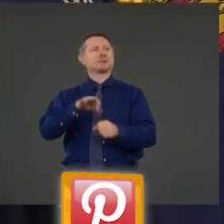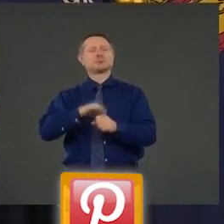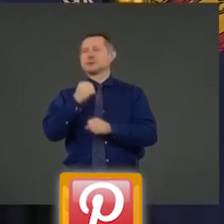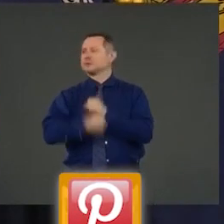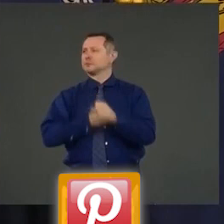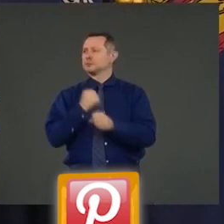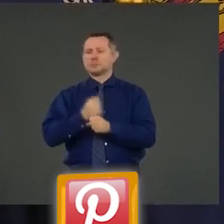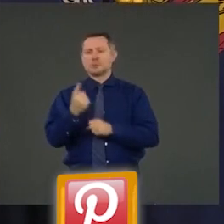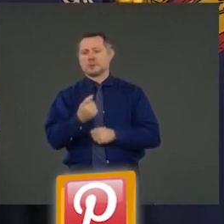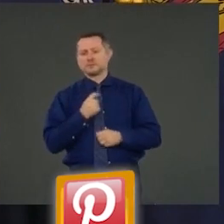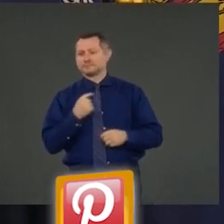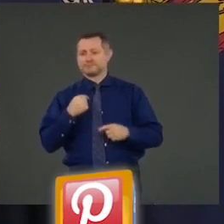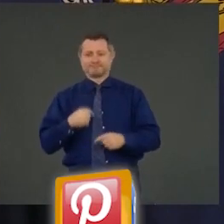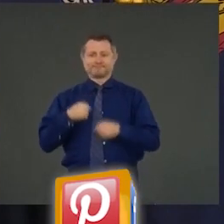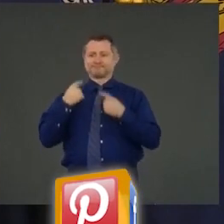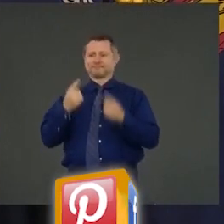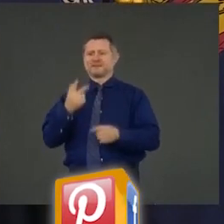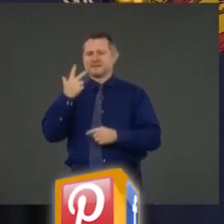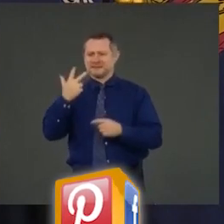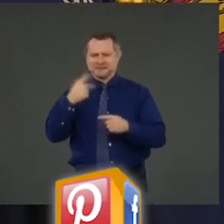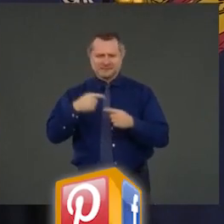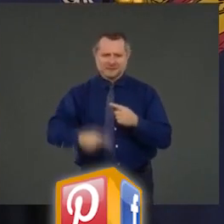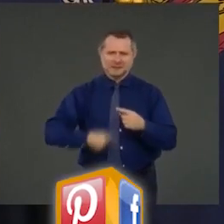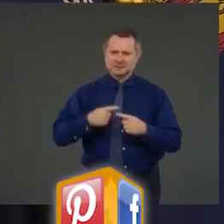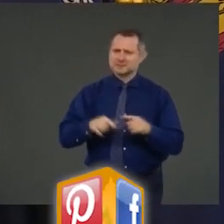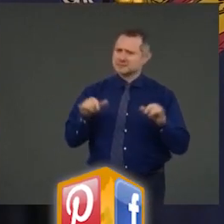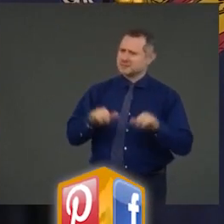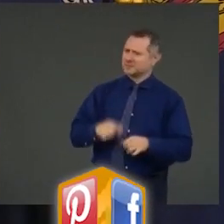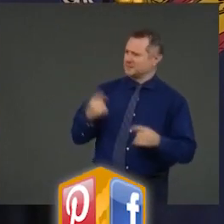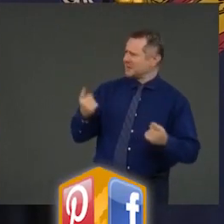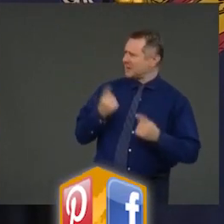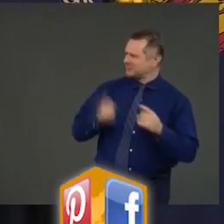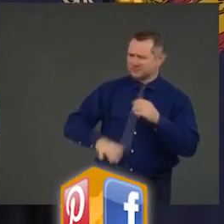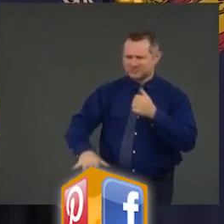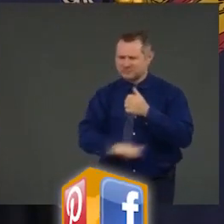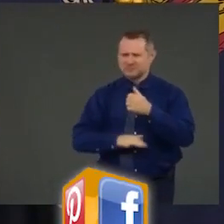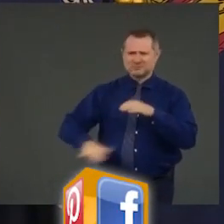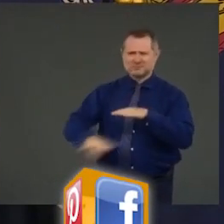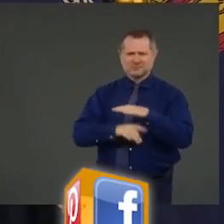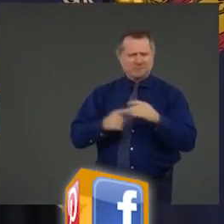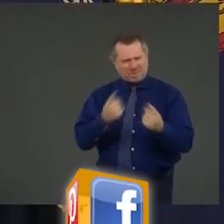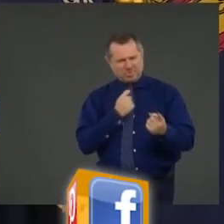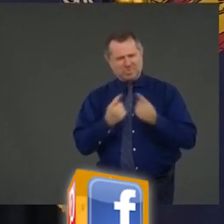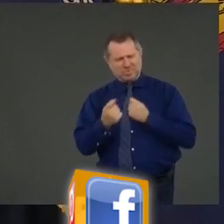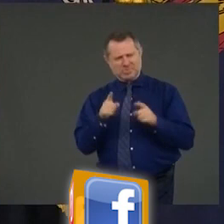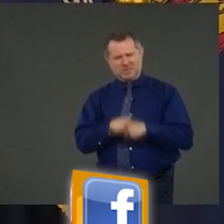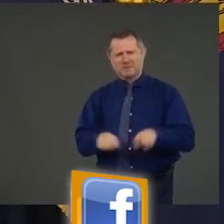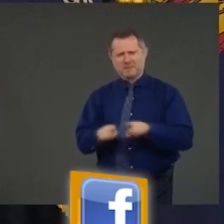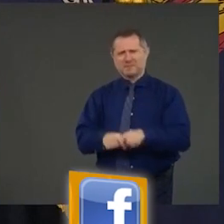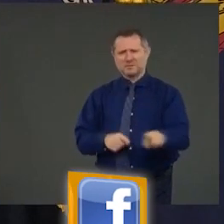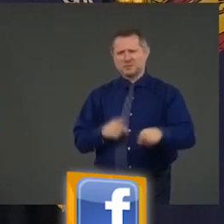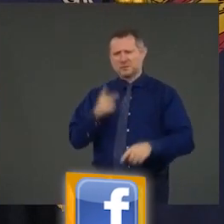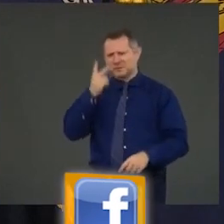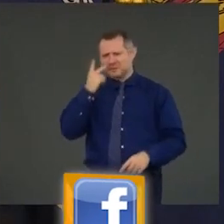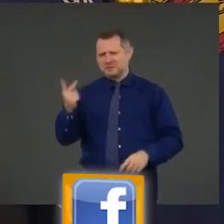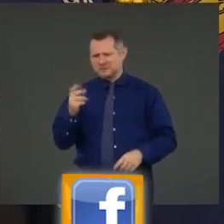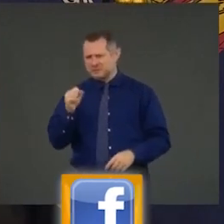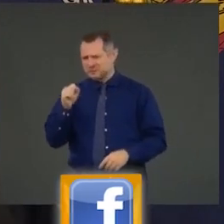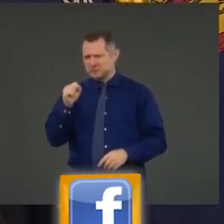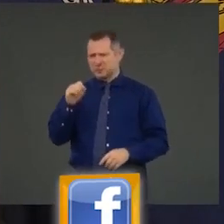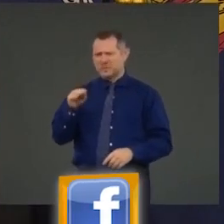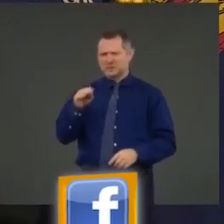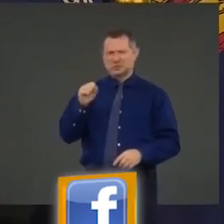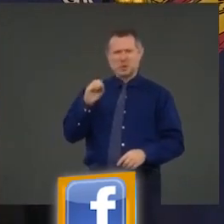the past 3 cycles. Something's happening here. I'm watching social media. I'm telling you,